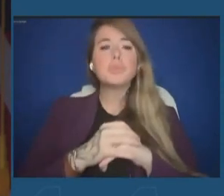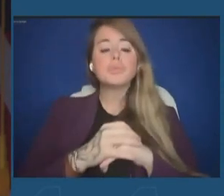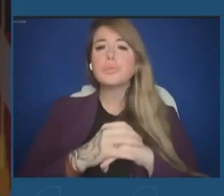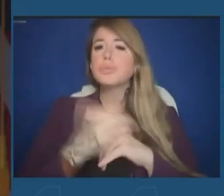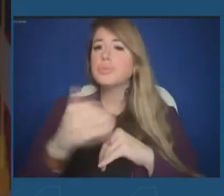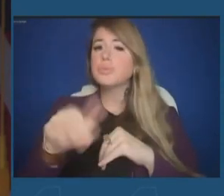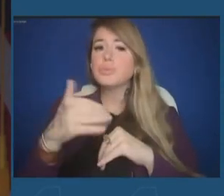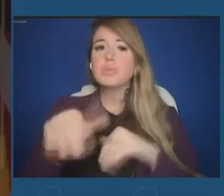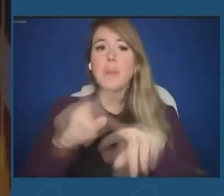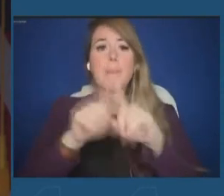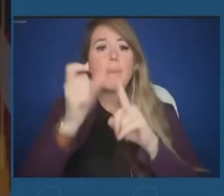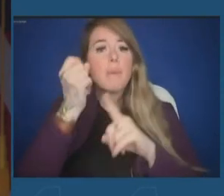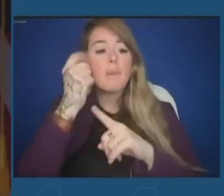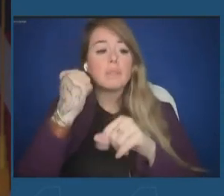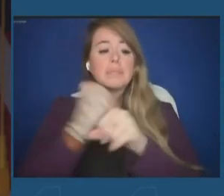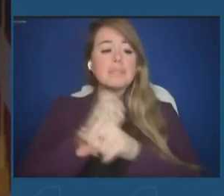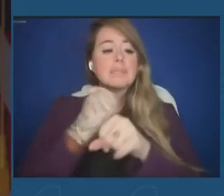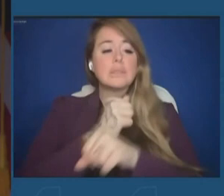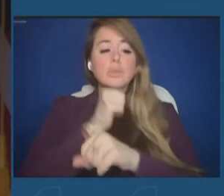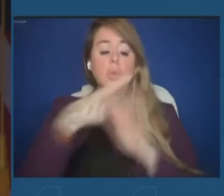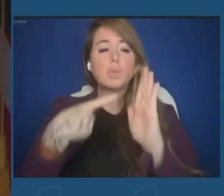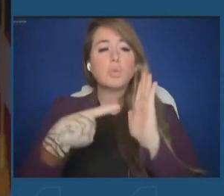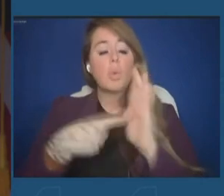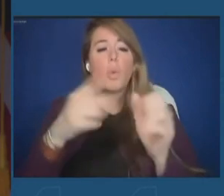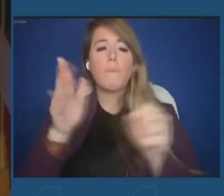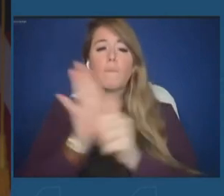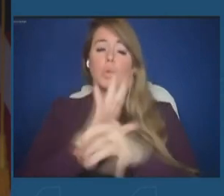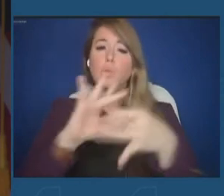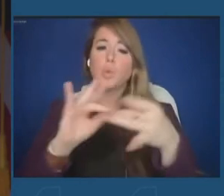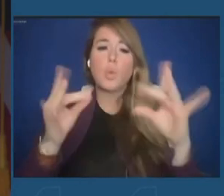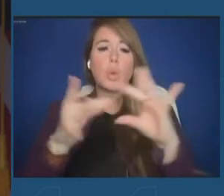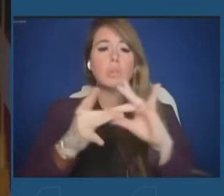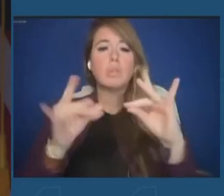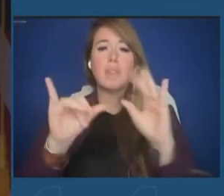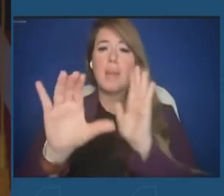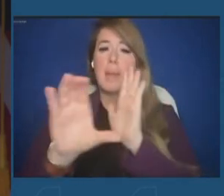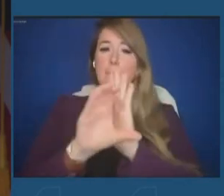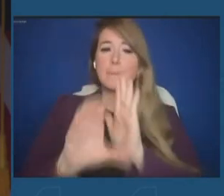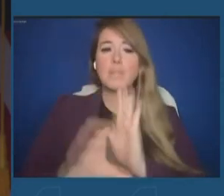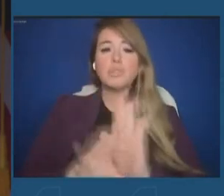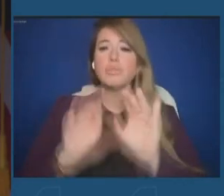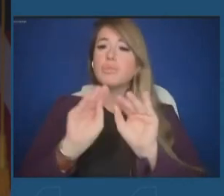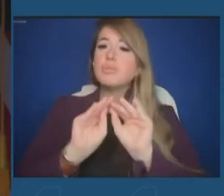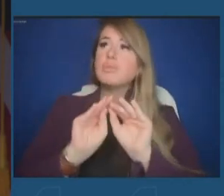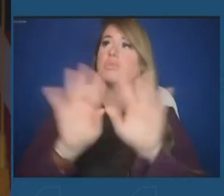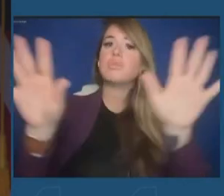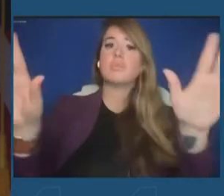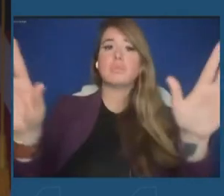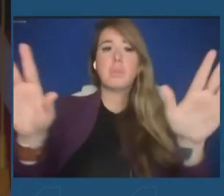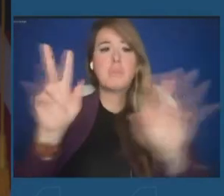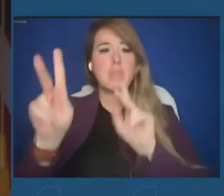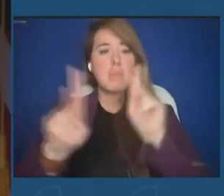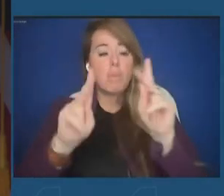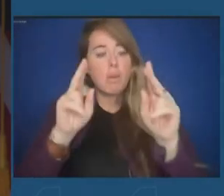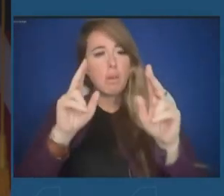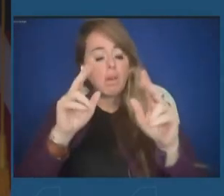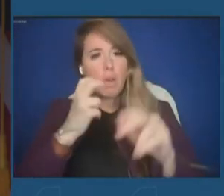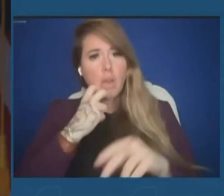But the statistics don't tell the story. The images that went viral around the world, the disbelief of people seeing